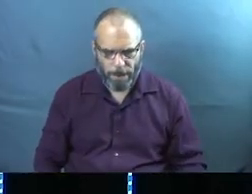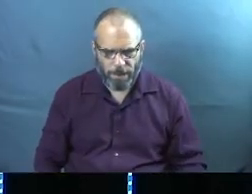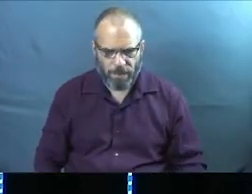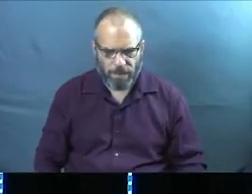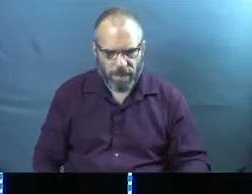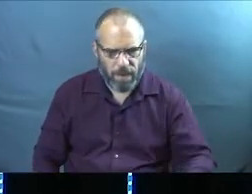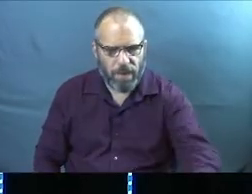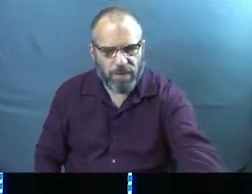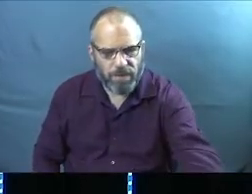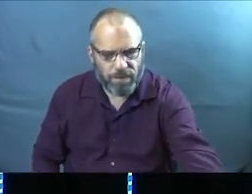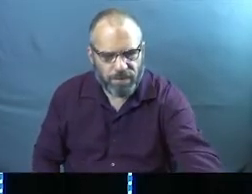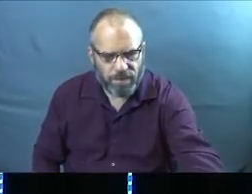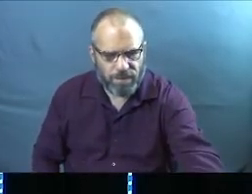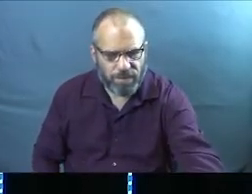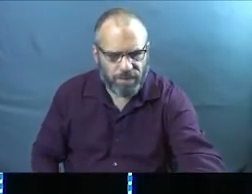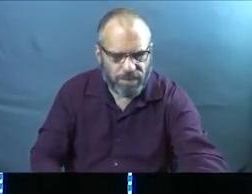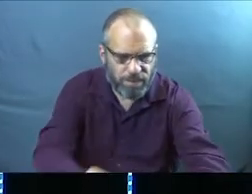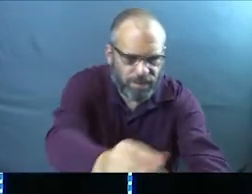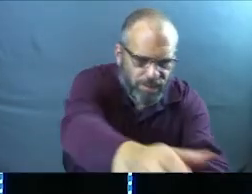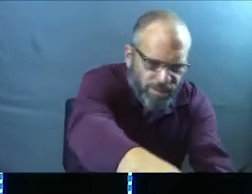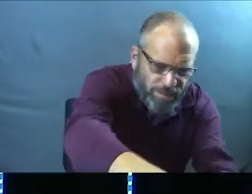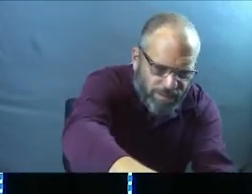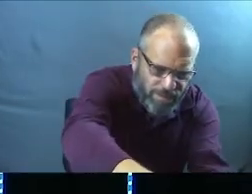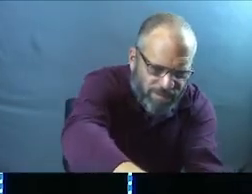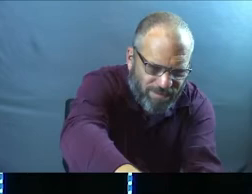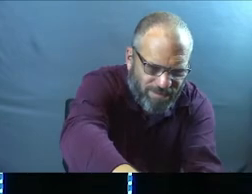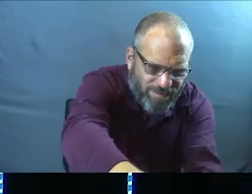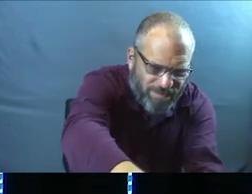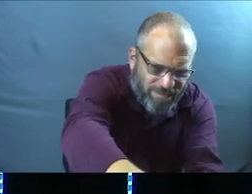But you got a little piece of paper with this little box here.